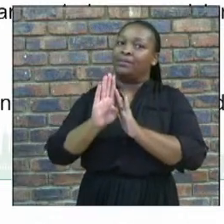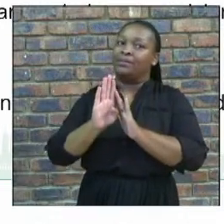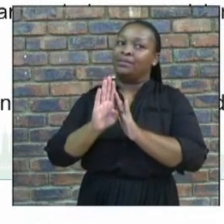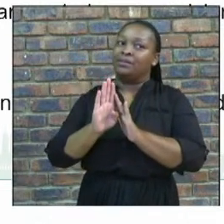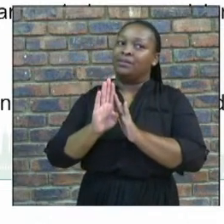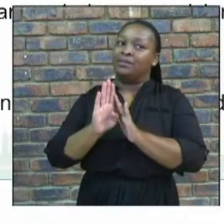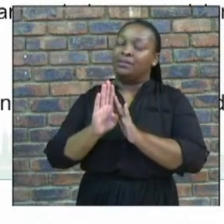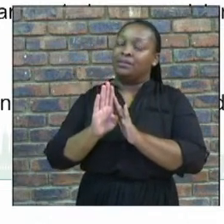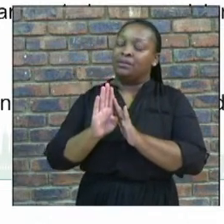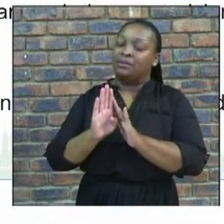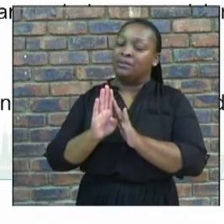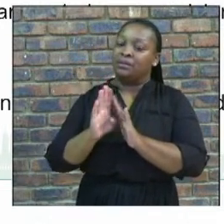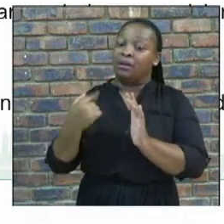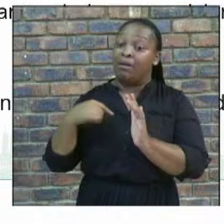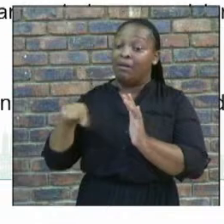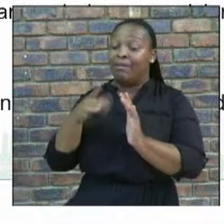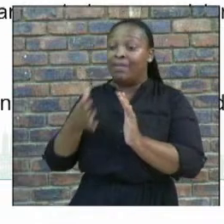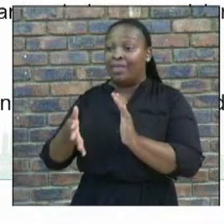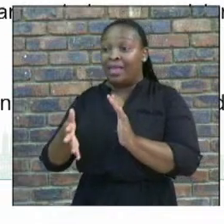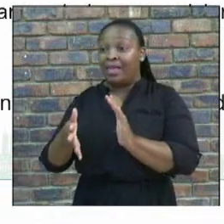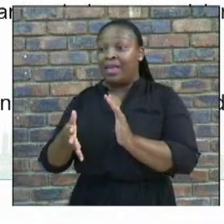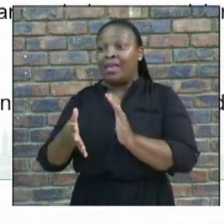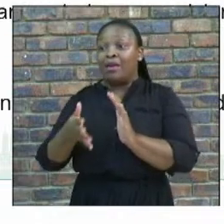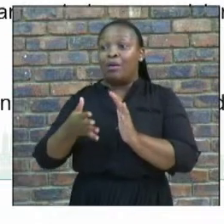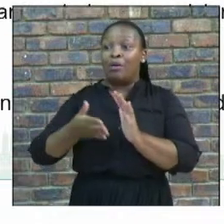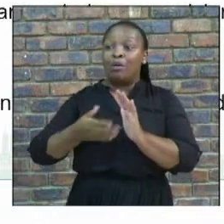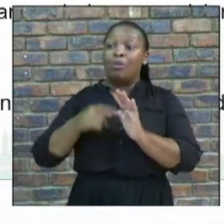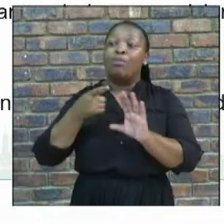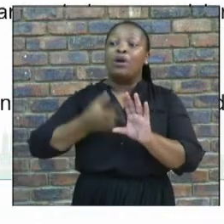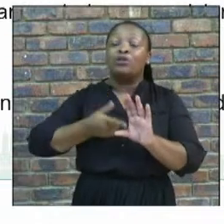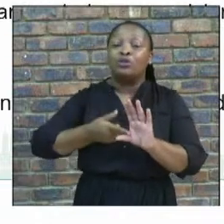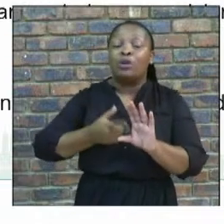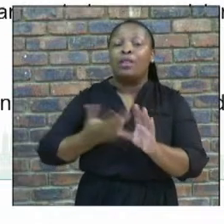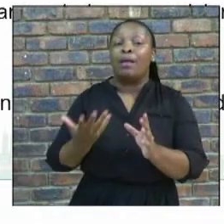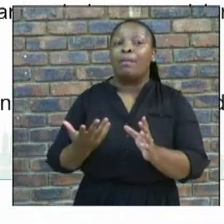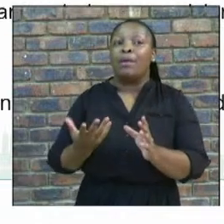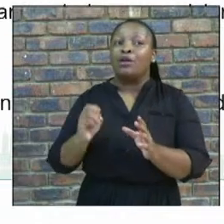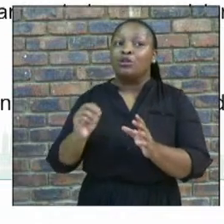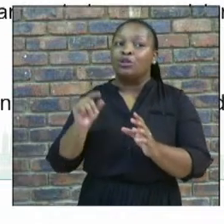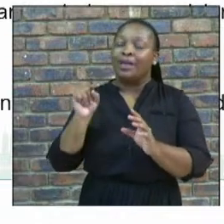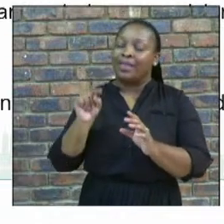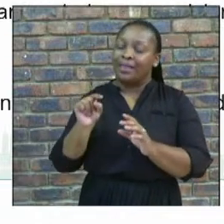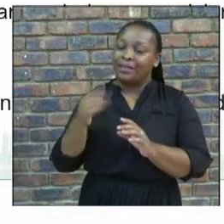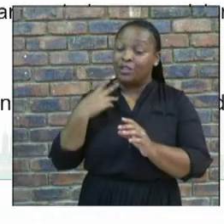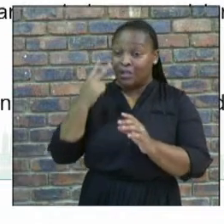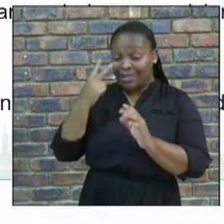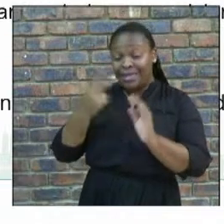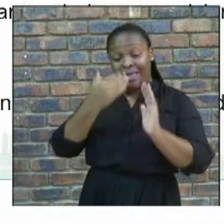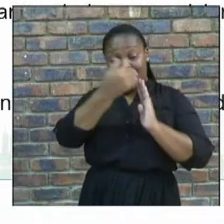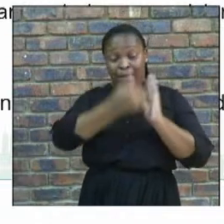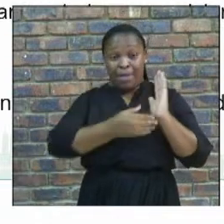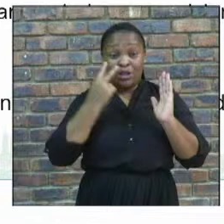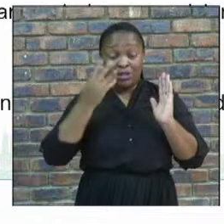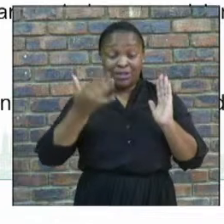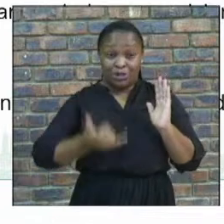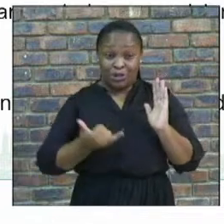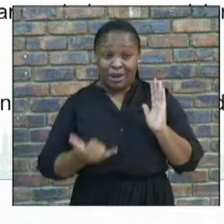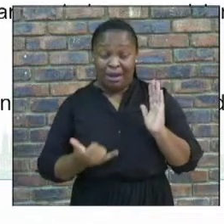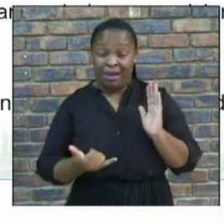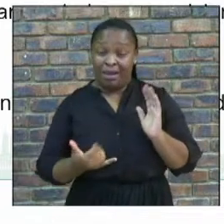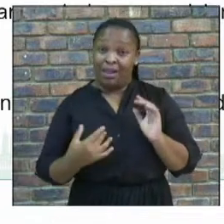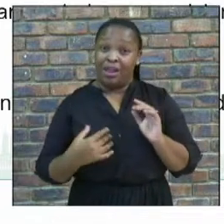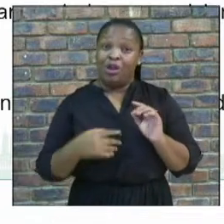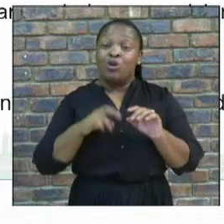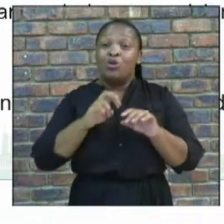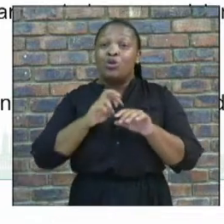upstream petroleum industry. So this bill, which is in front of you today, is meant